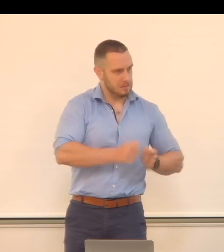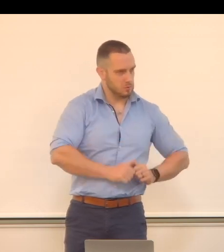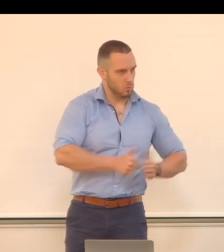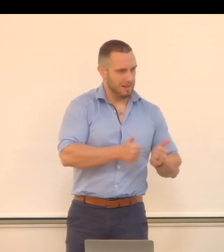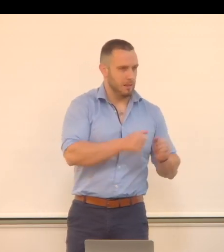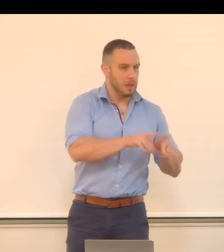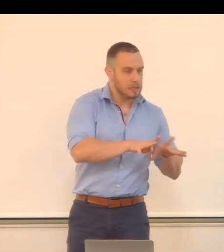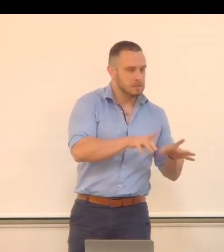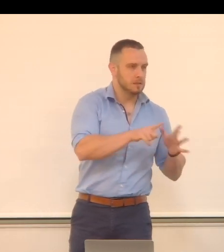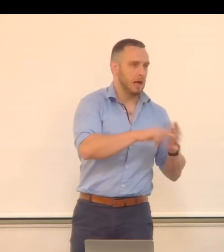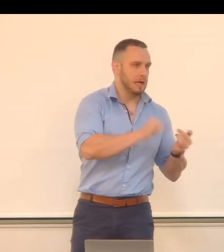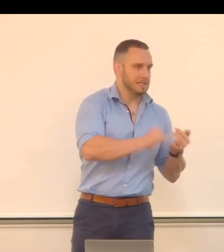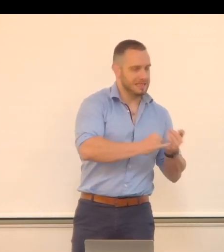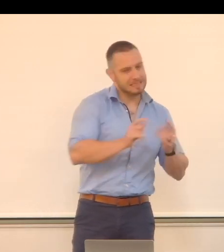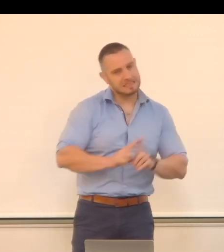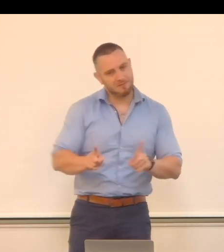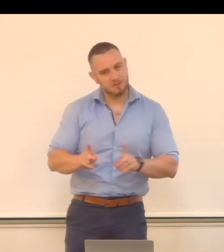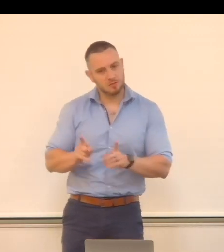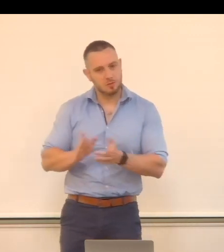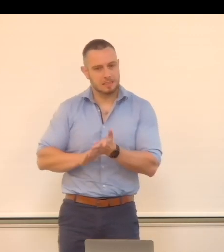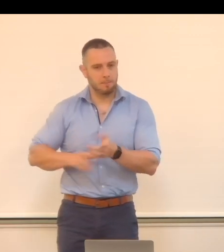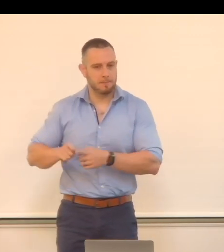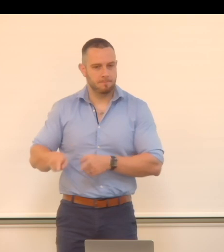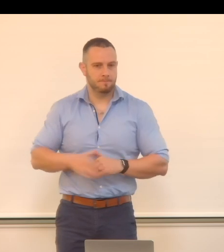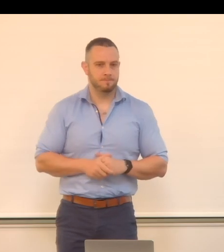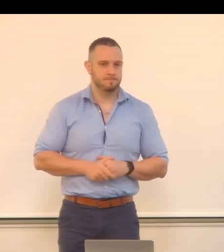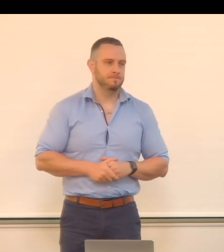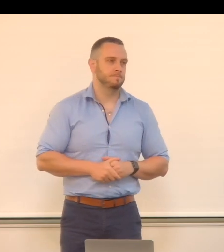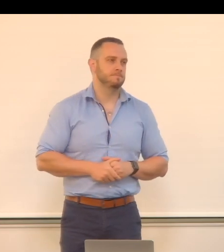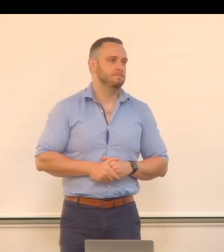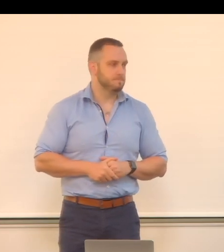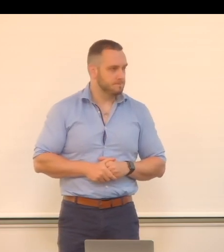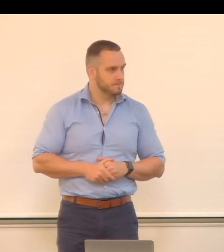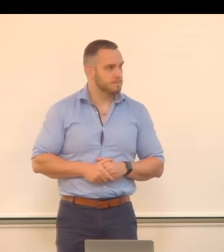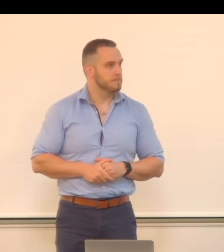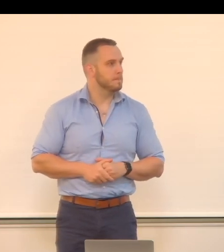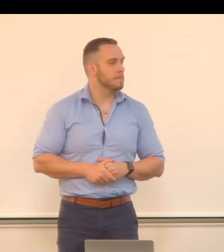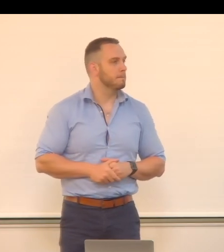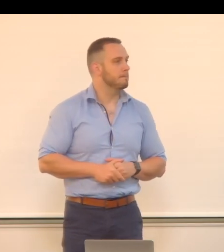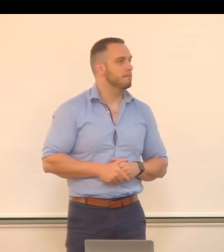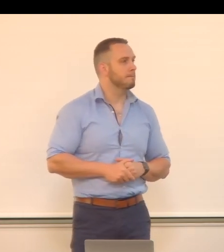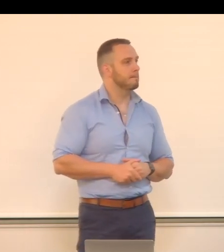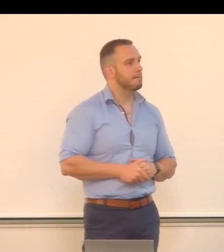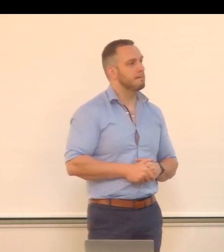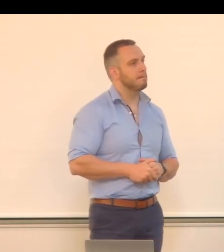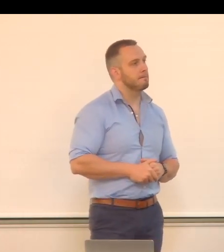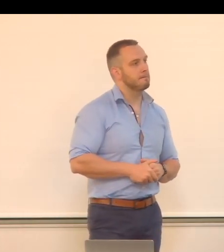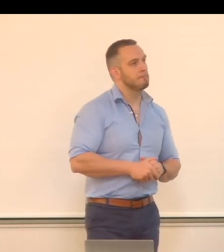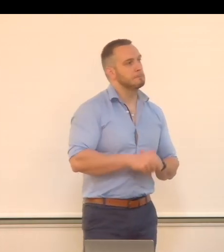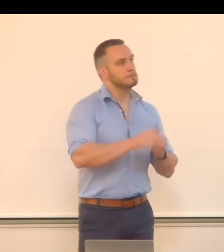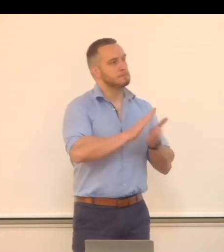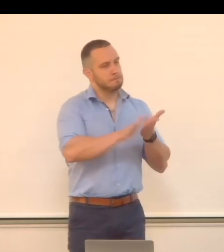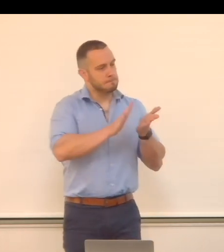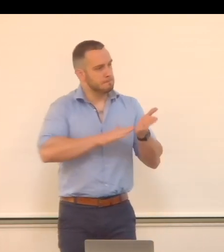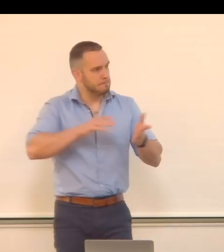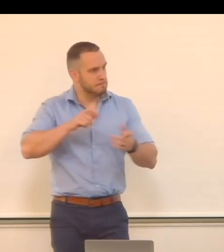ISS, which is really a different way of doing it. Great, thank you. Yep. Yeah. Bill, at HMP, there are